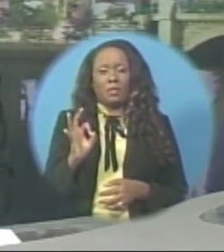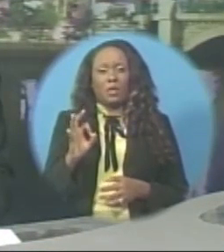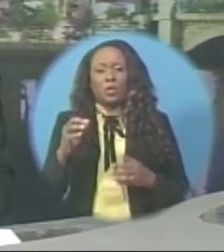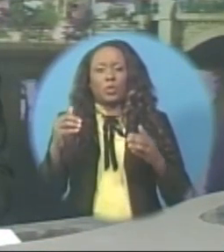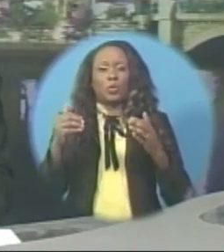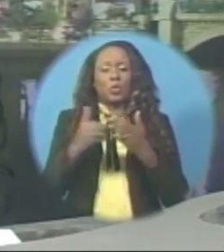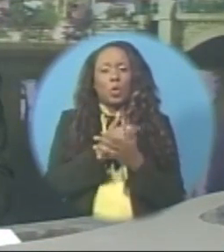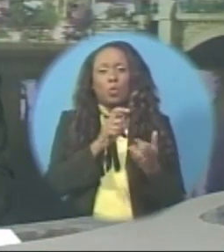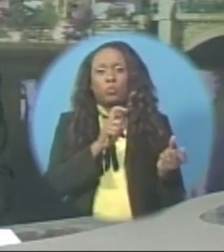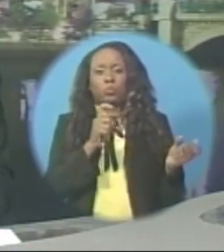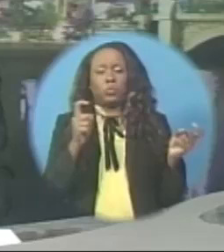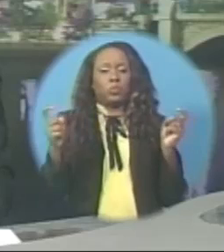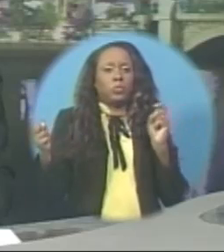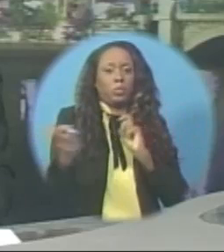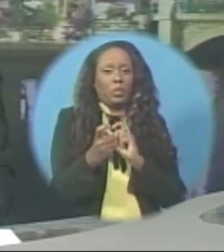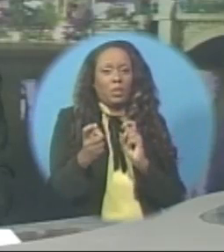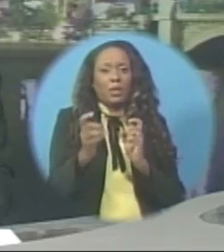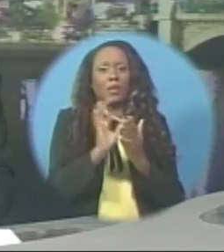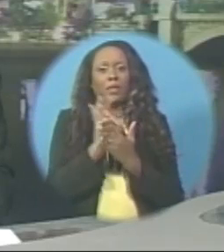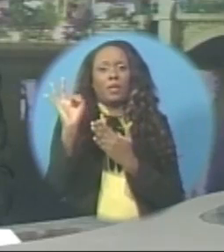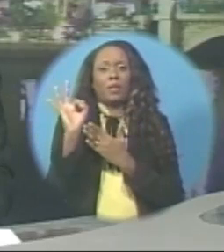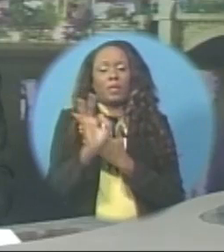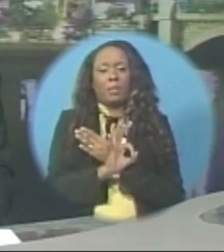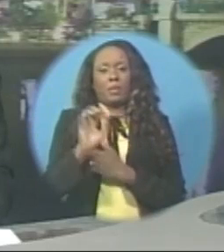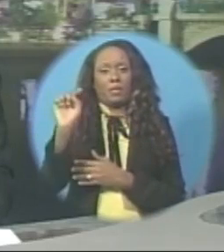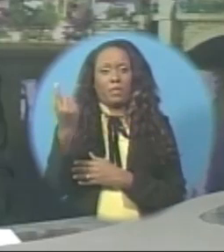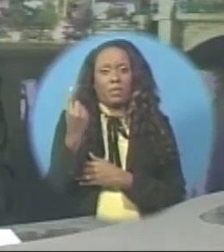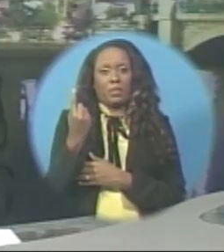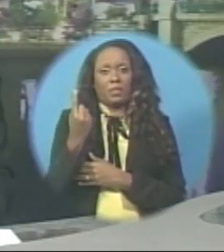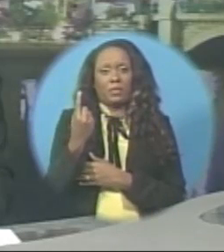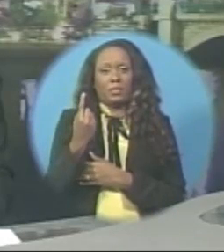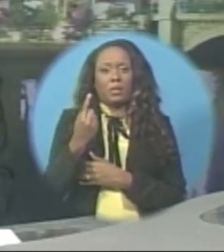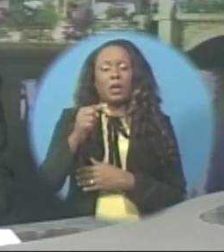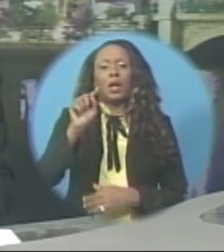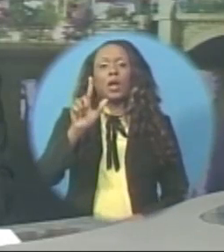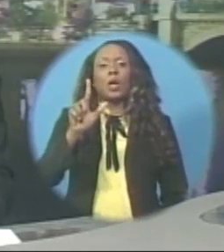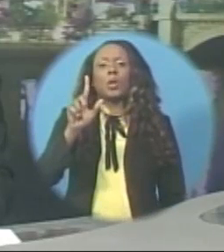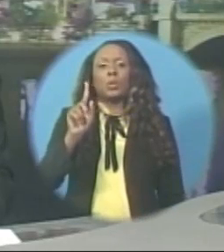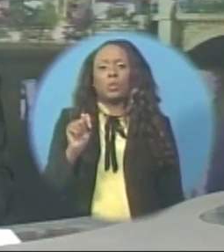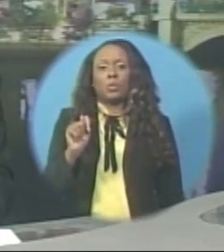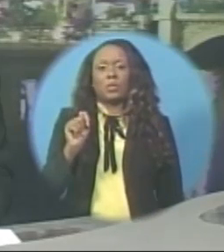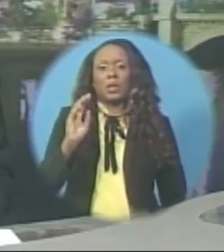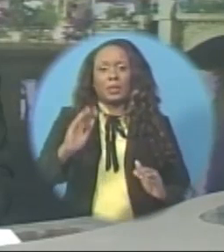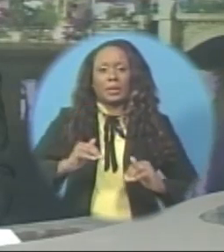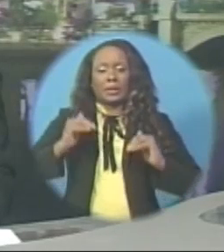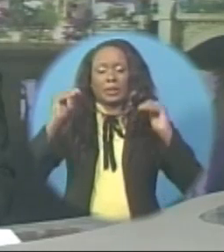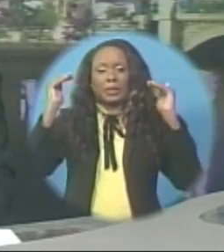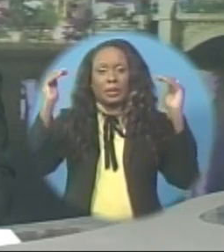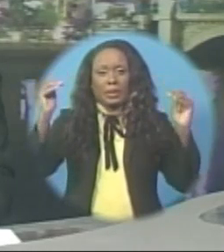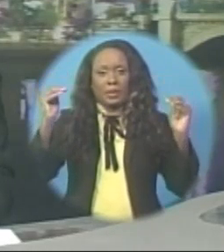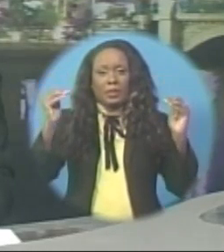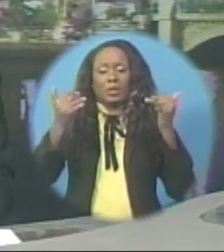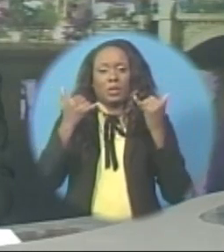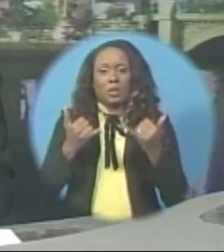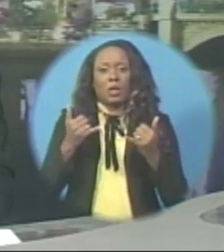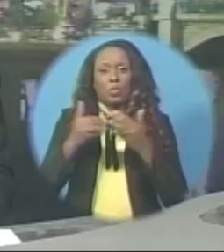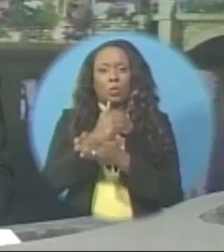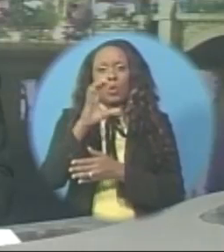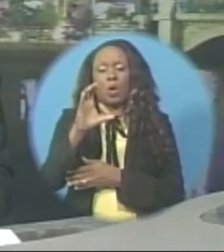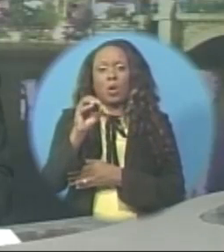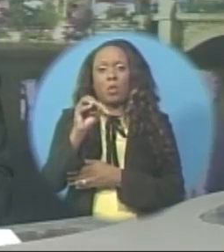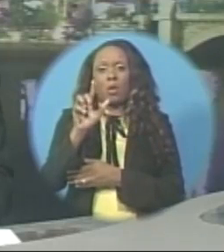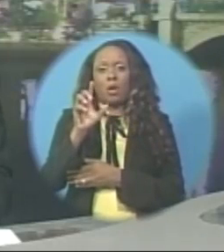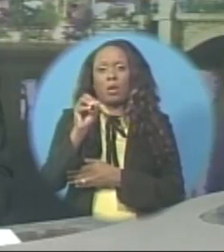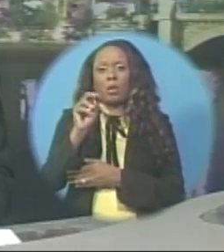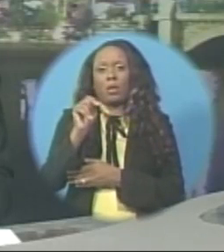Effective Wednesday, February 1st, Lieutenant Colonel Glenn Granham will be promoted to the rank of Colonel and will be the new Chief of Staff